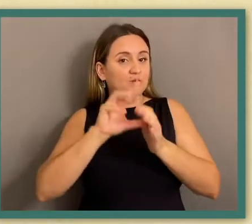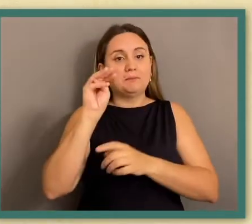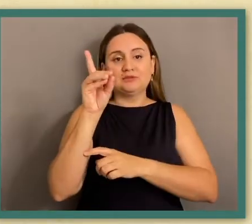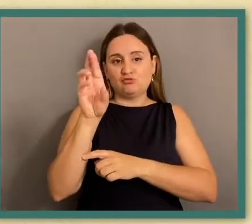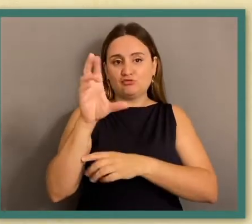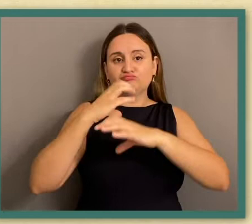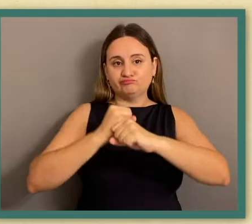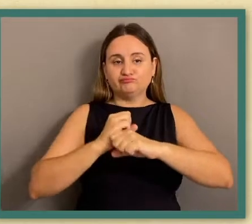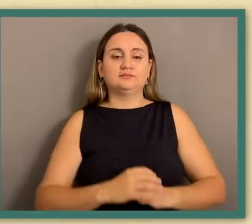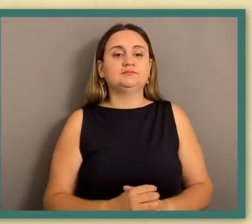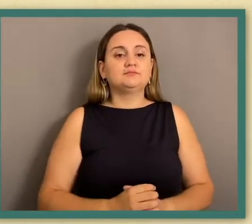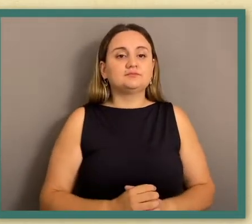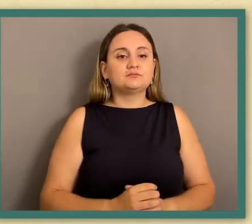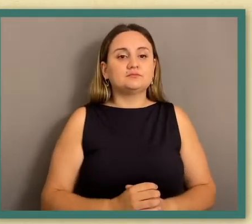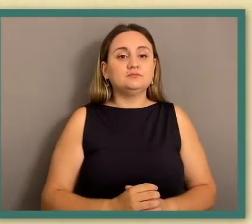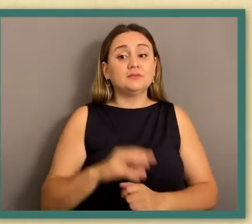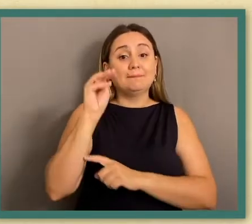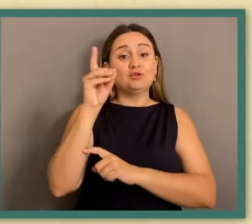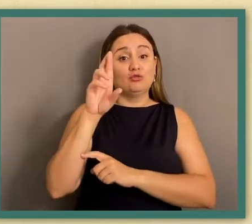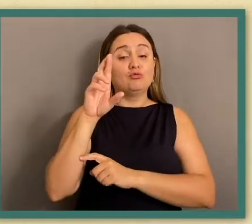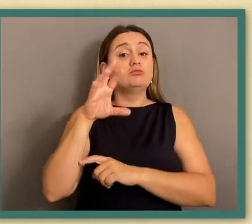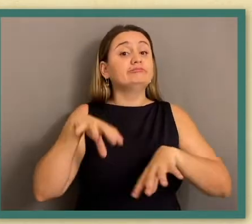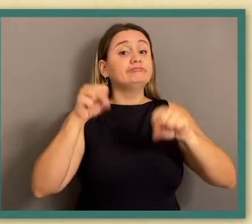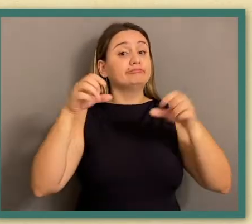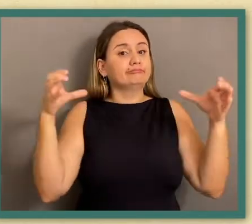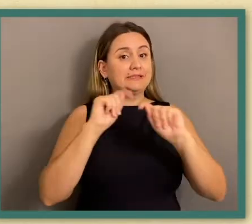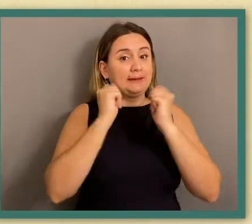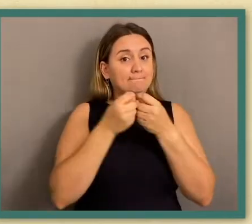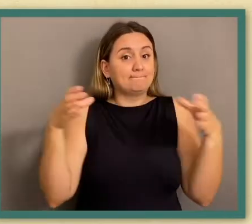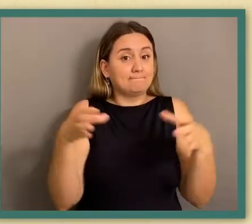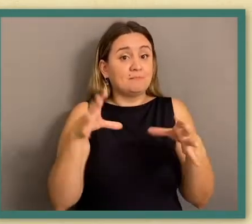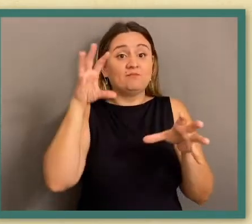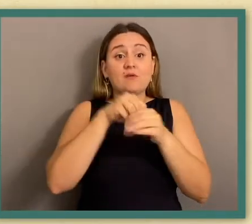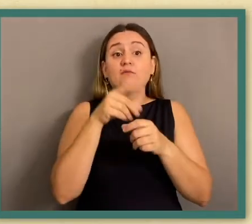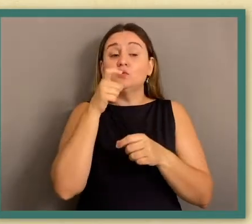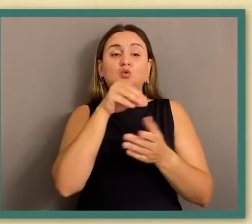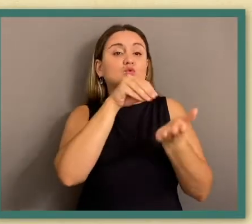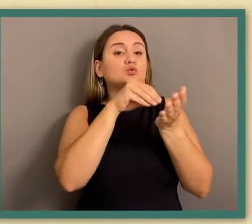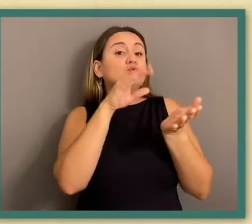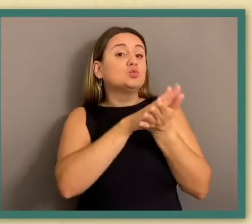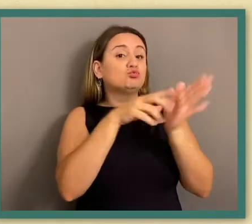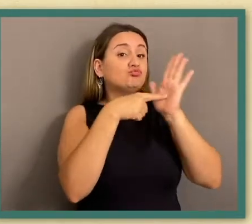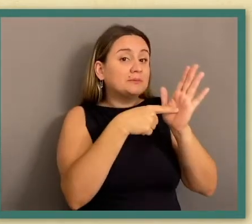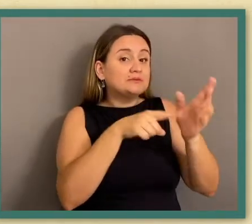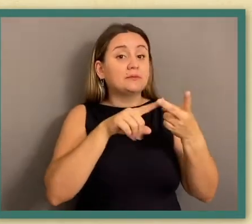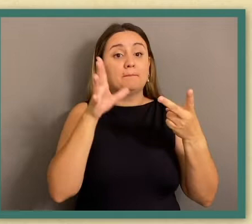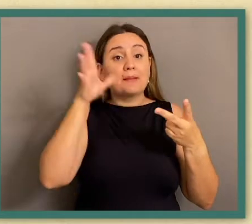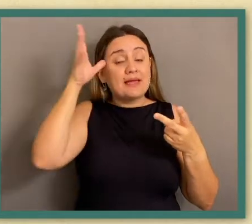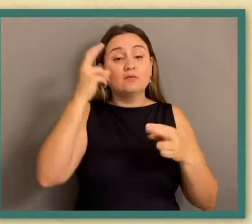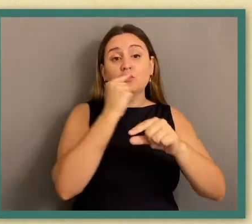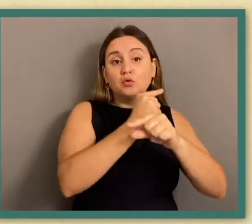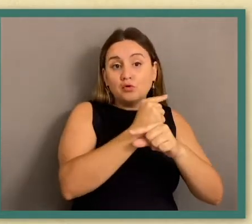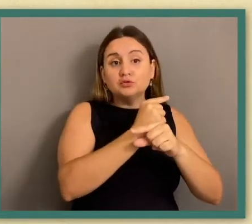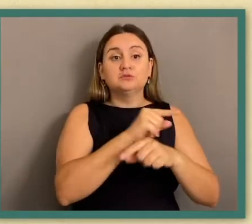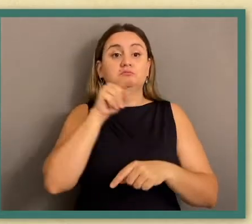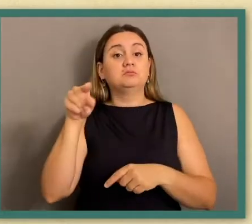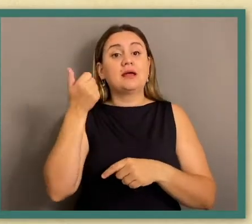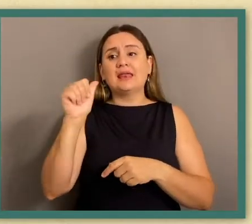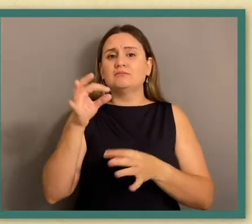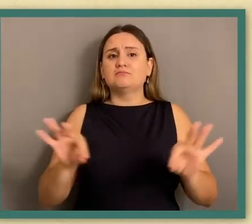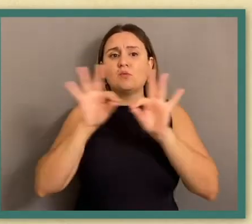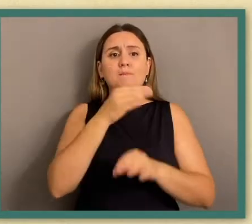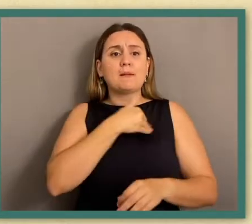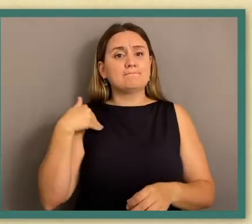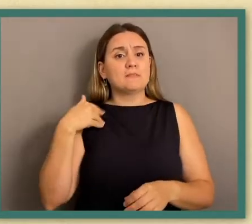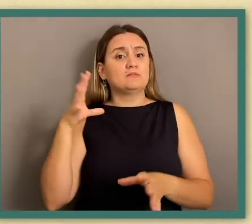Determination Review, or MDR. An MDR is conducted by a team that includes a school representative, a parent or guardian,